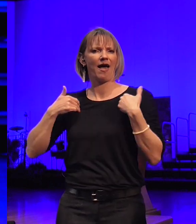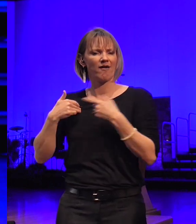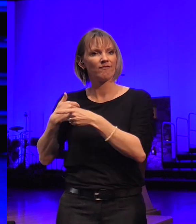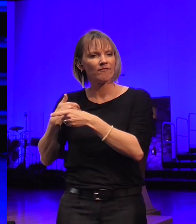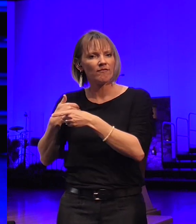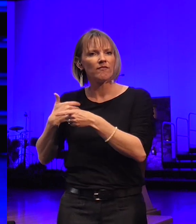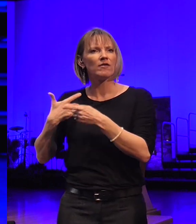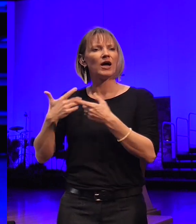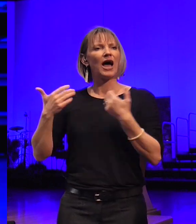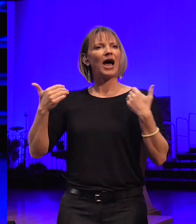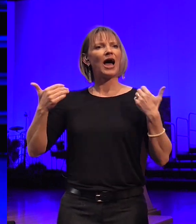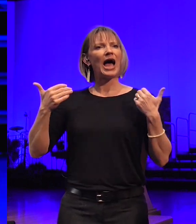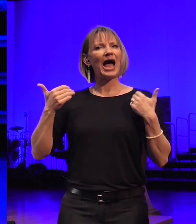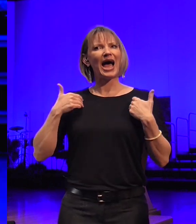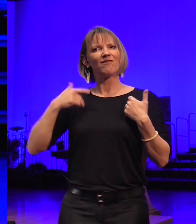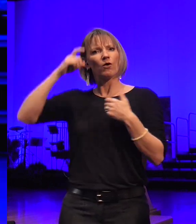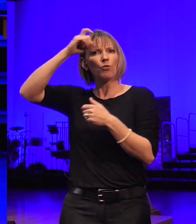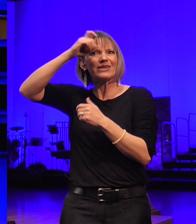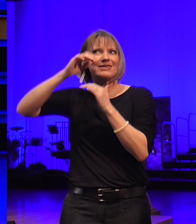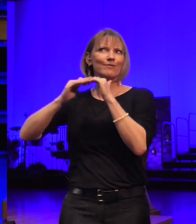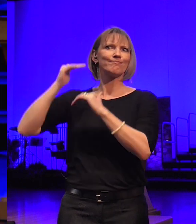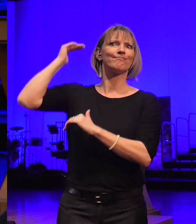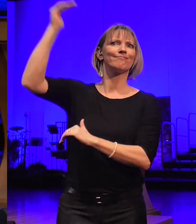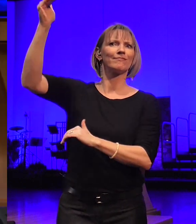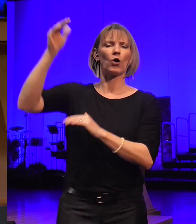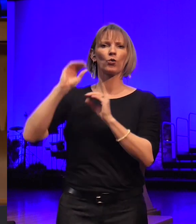There is limitless wisdom.